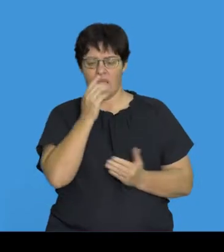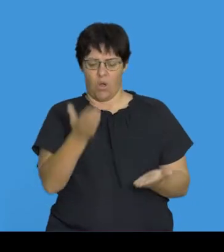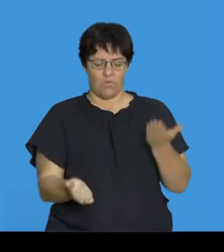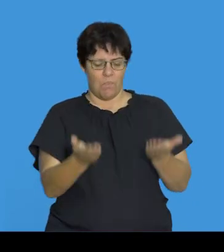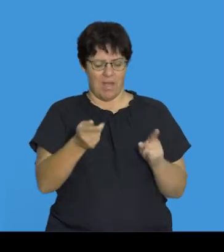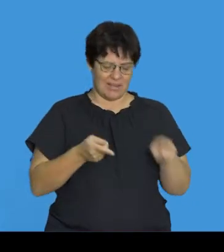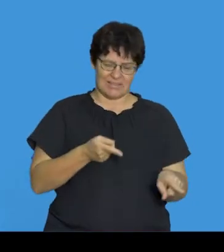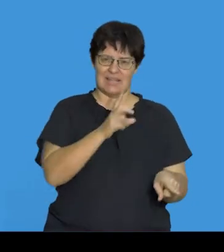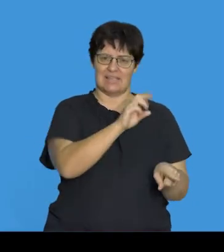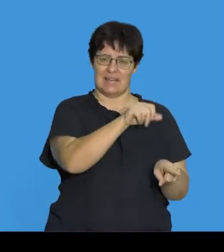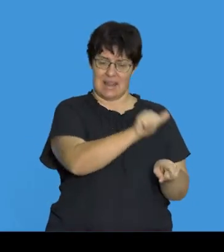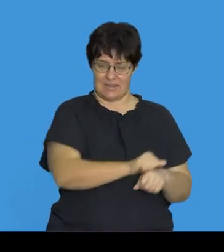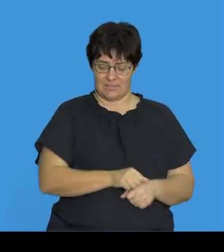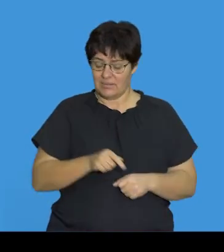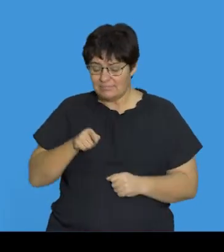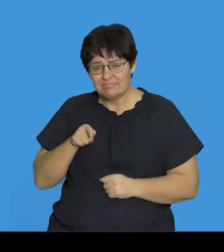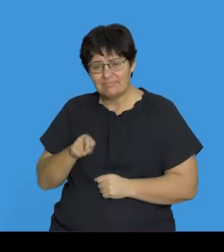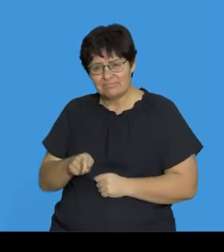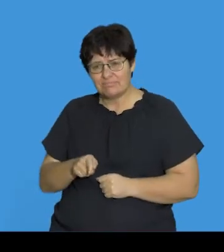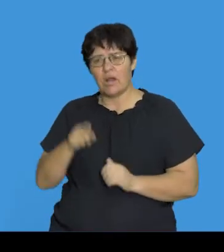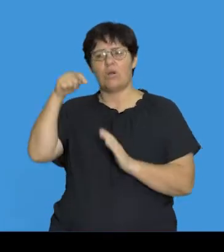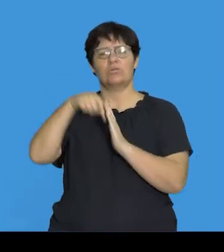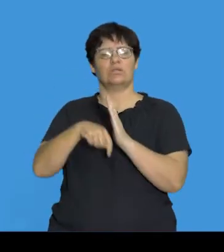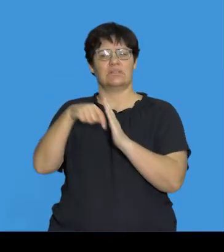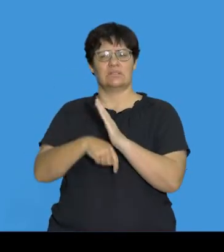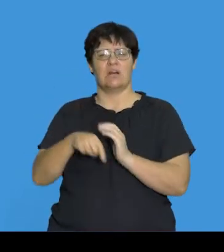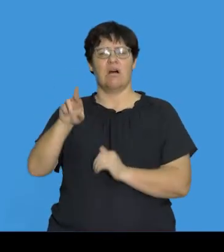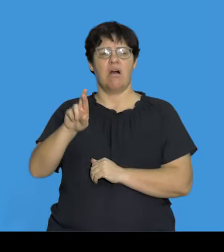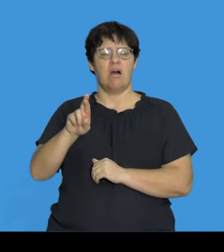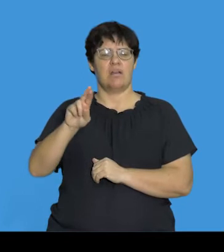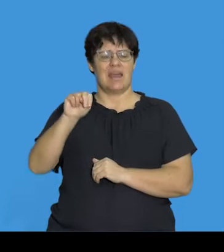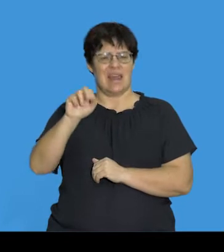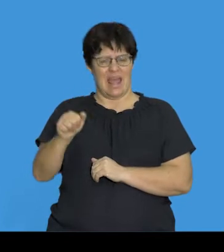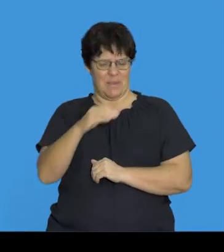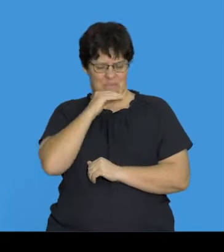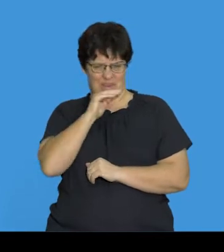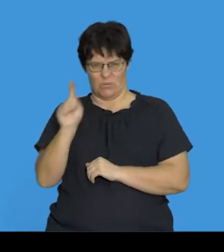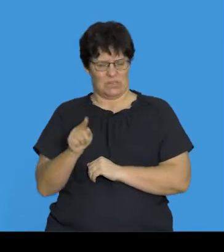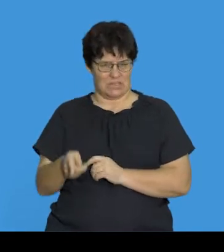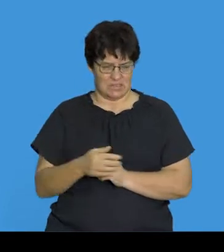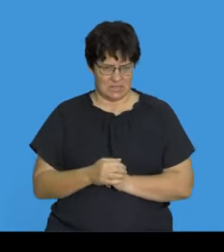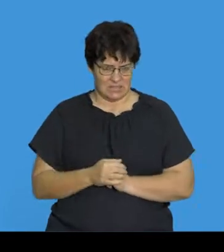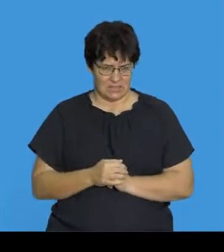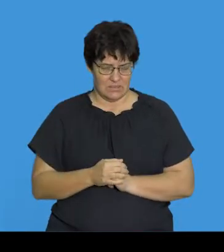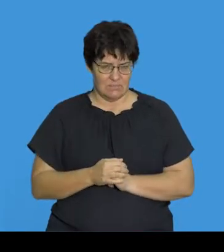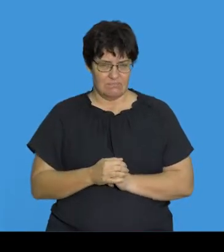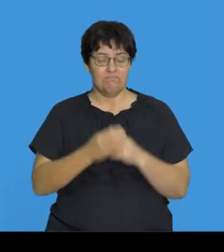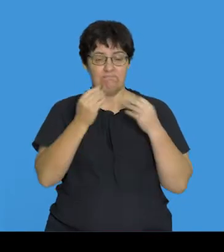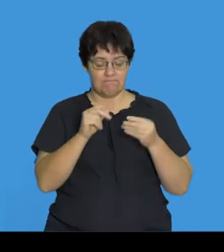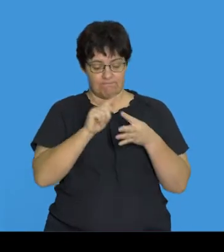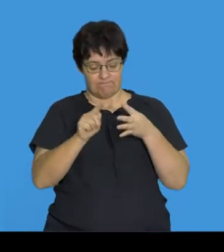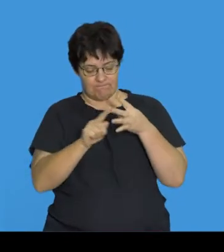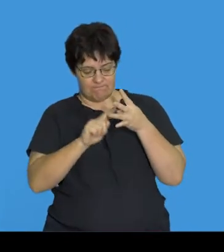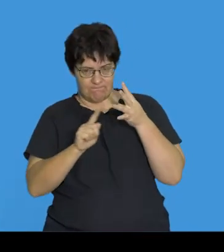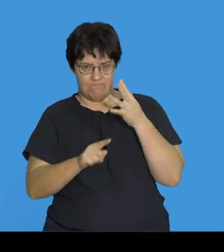comparison to DNA. Let's try and understand what the context of RNA means to a cell. So guys, we have different types